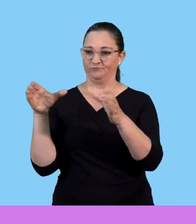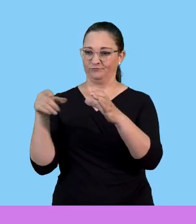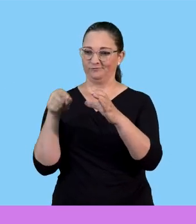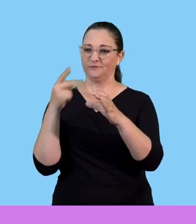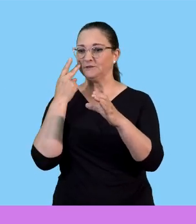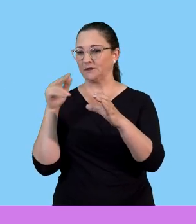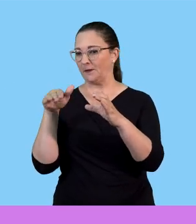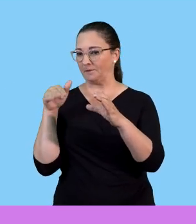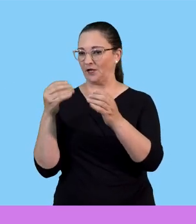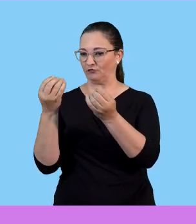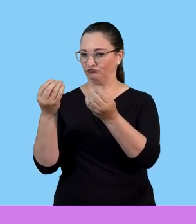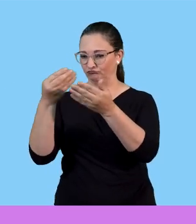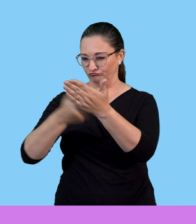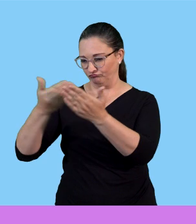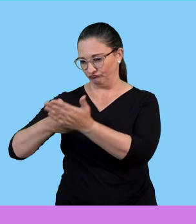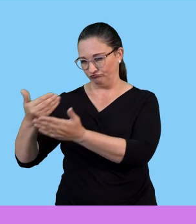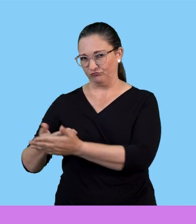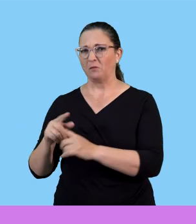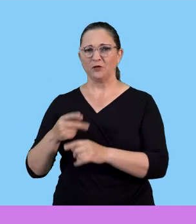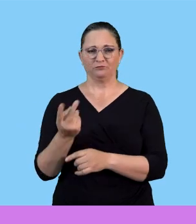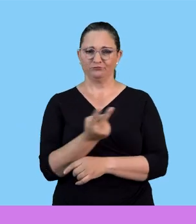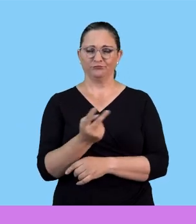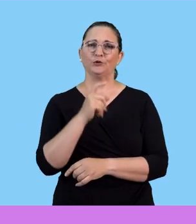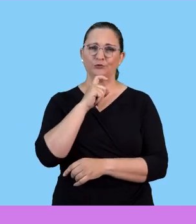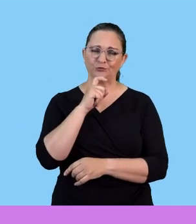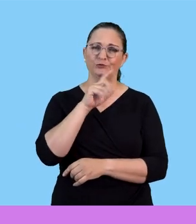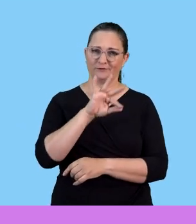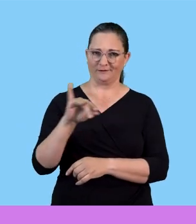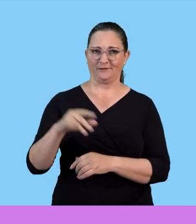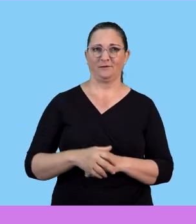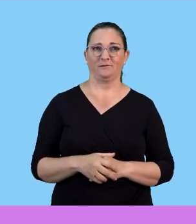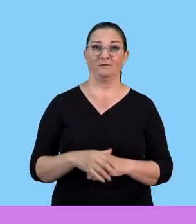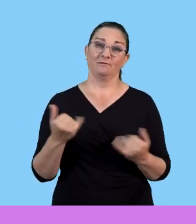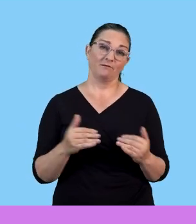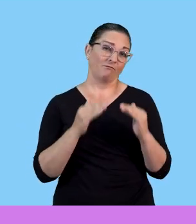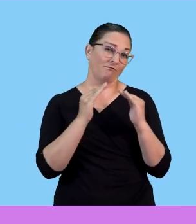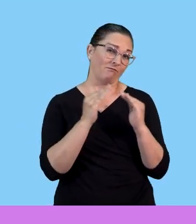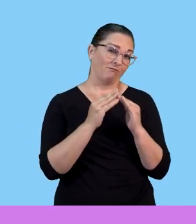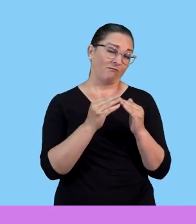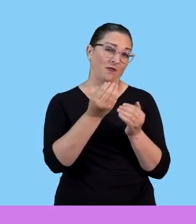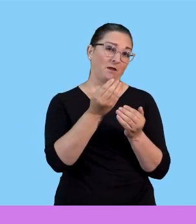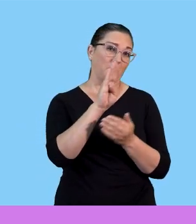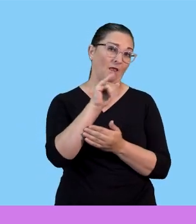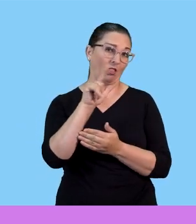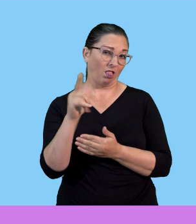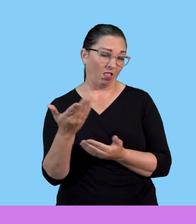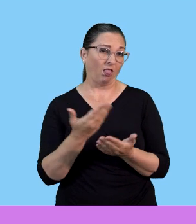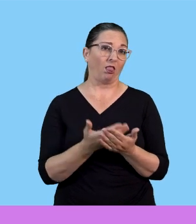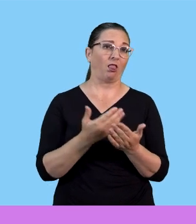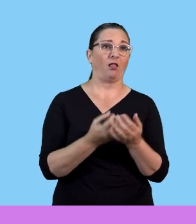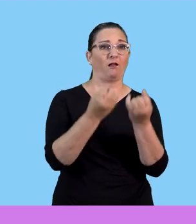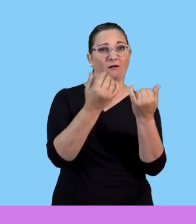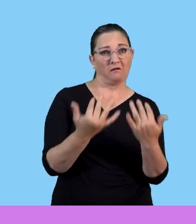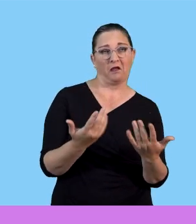banking documents. These are two groups that we use every day. Now, a household bill includes